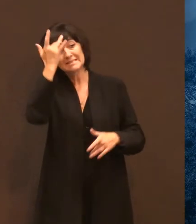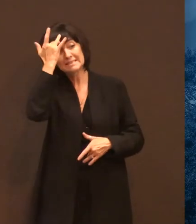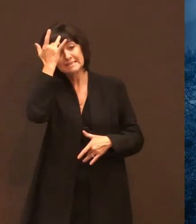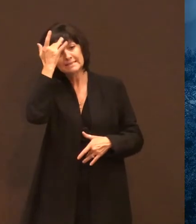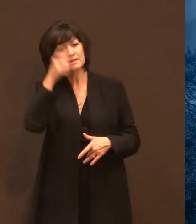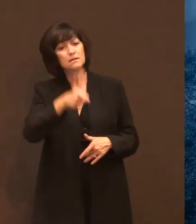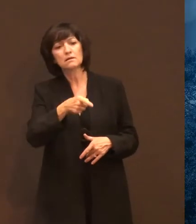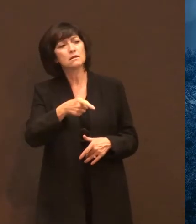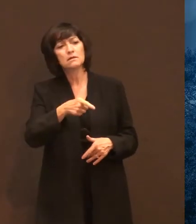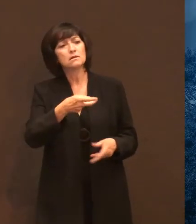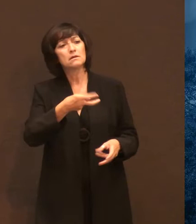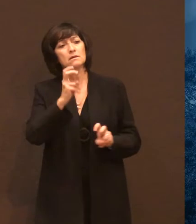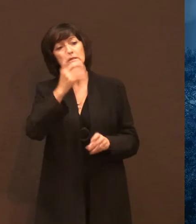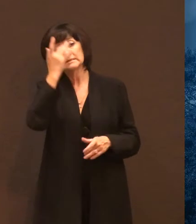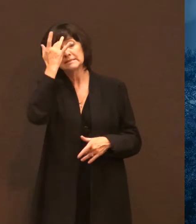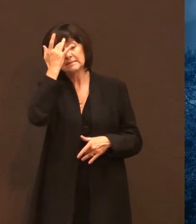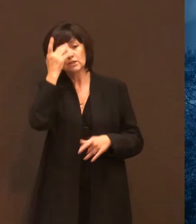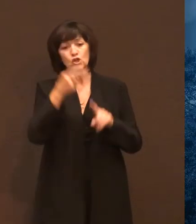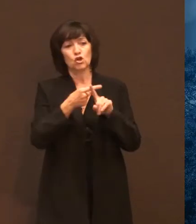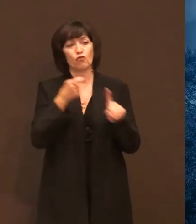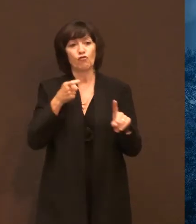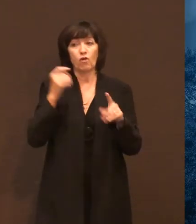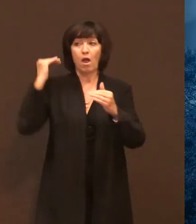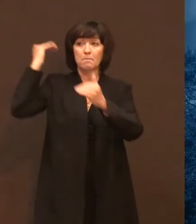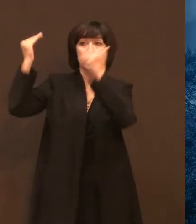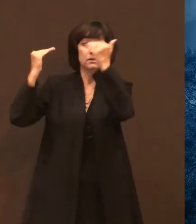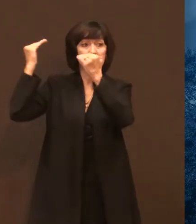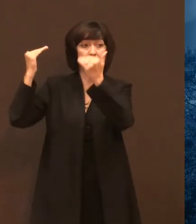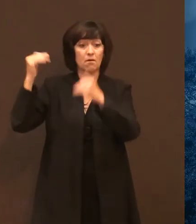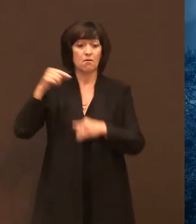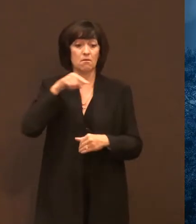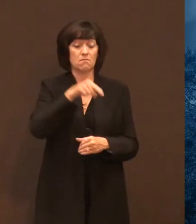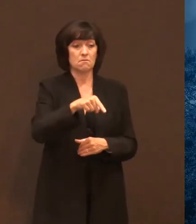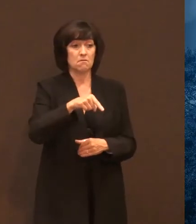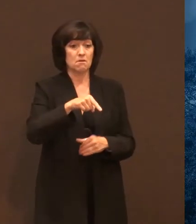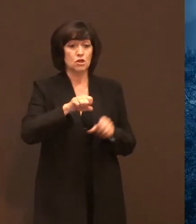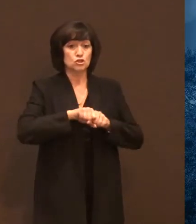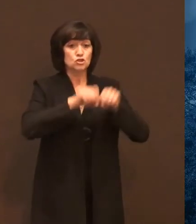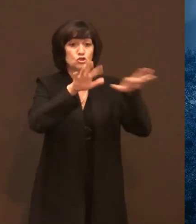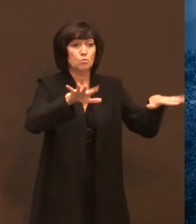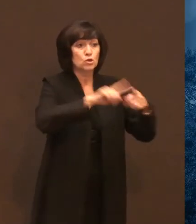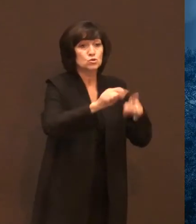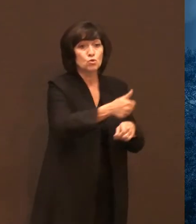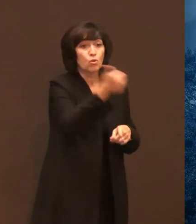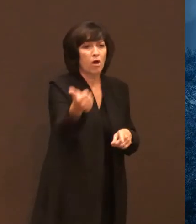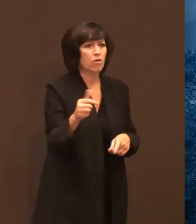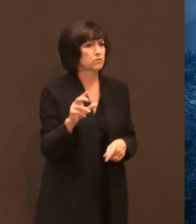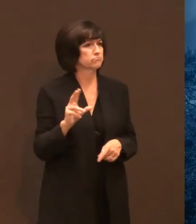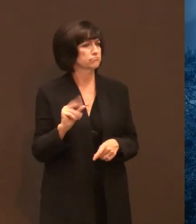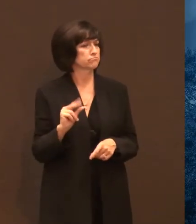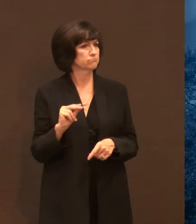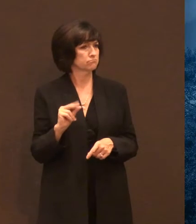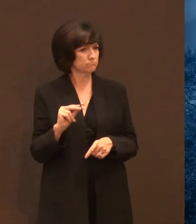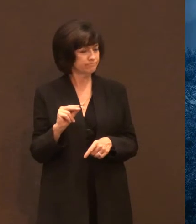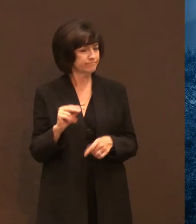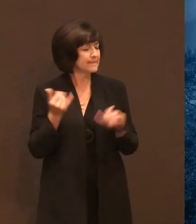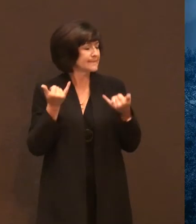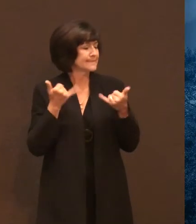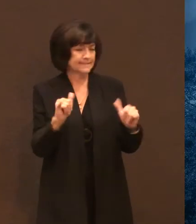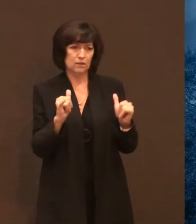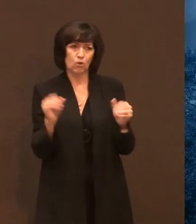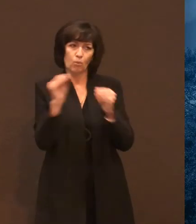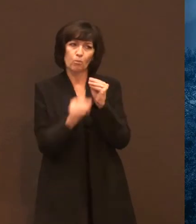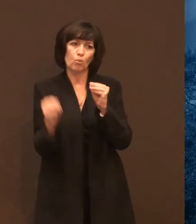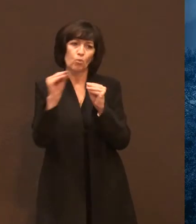from adult household members, but they weren't spreading it to others. We still have a lot to learn.